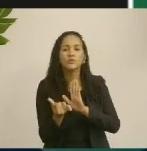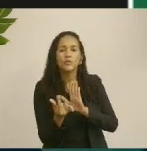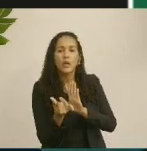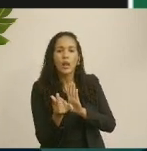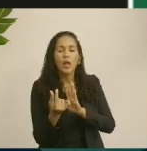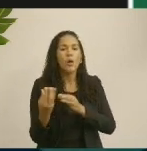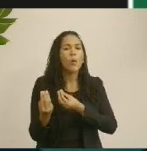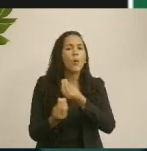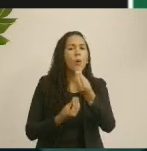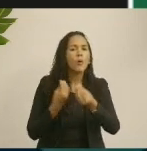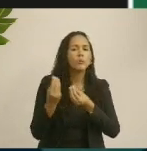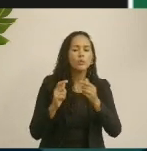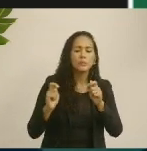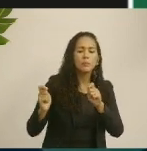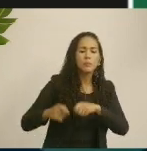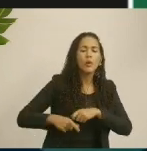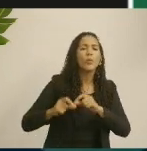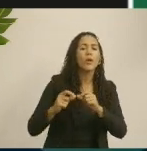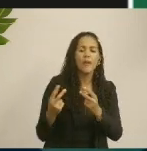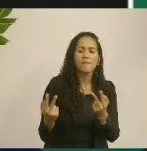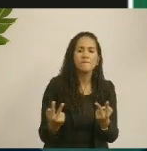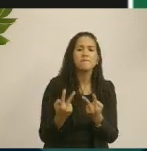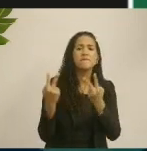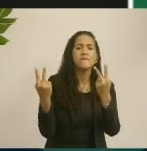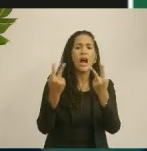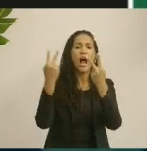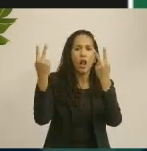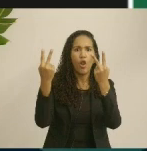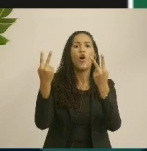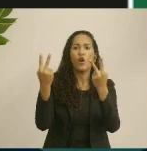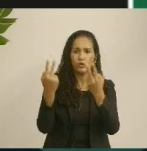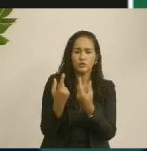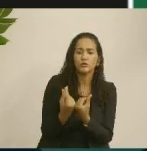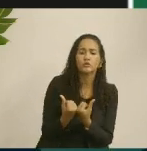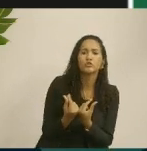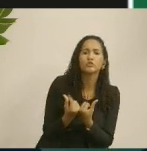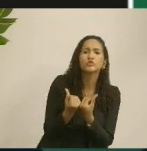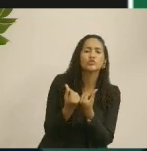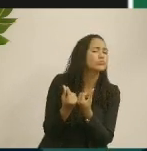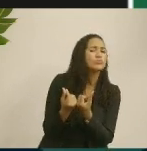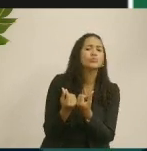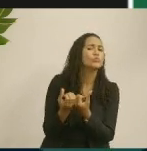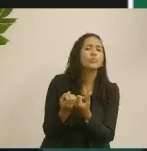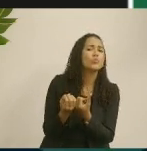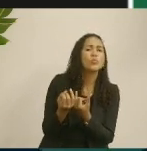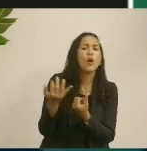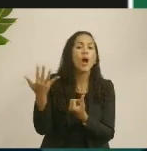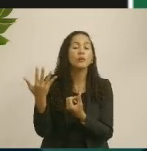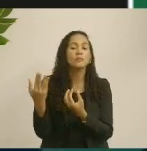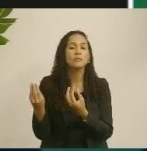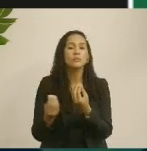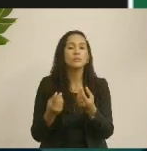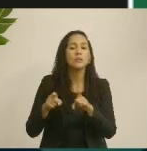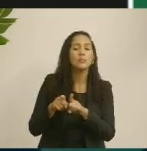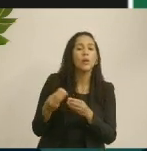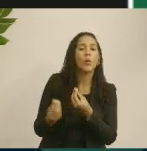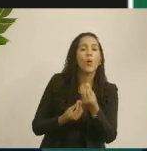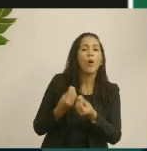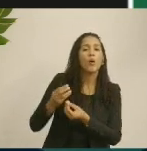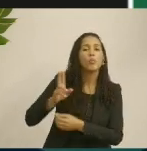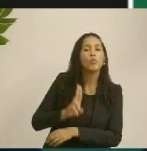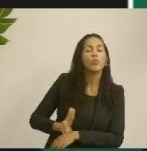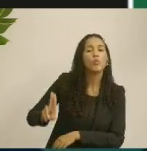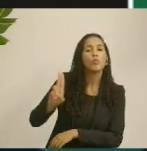death, right? You know, from R&D to clinical trials, and then ideally clinical trials to deployment. So that is very